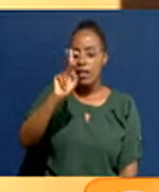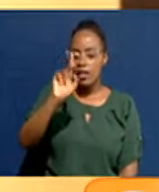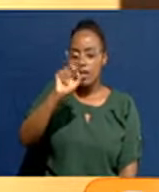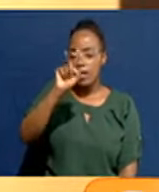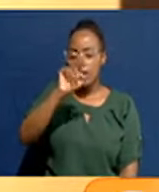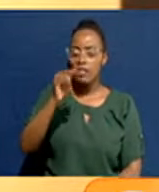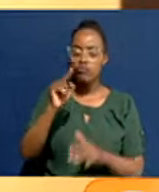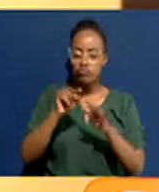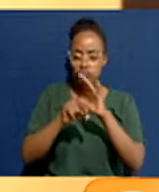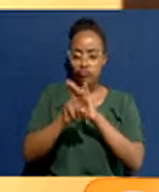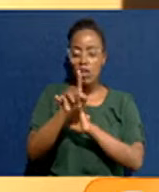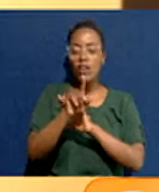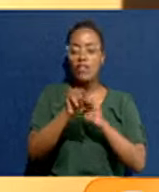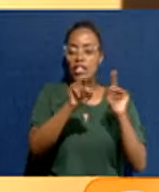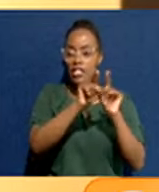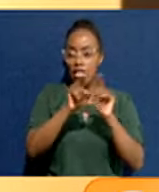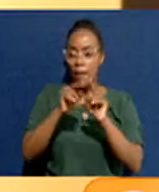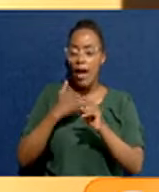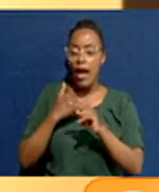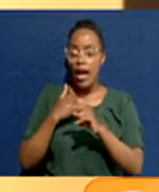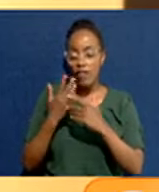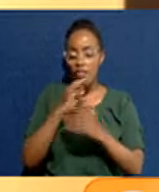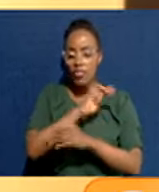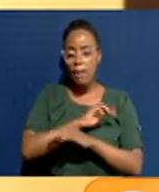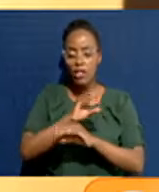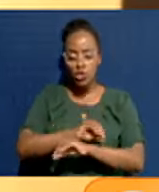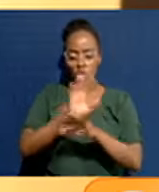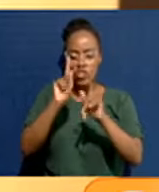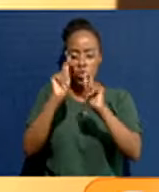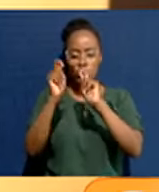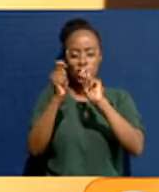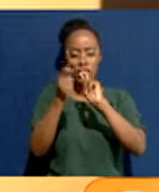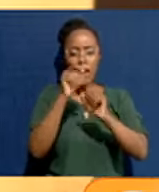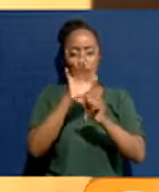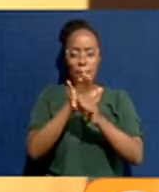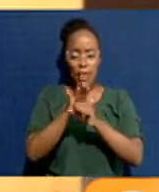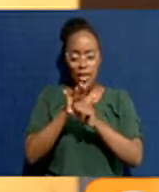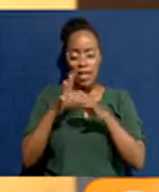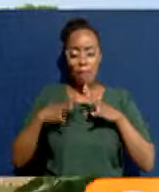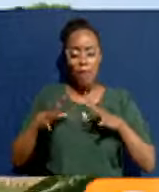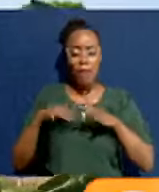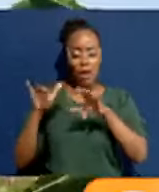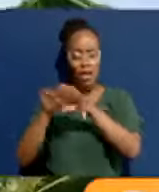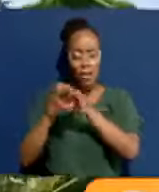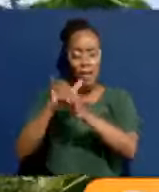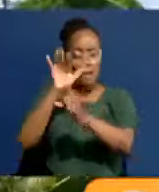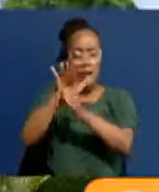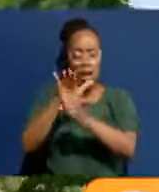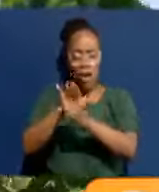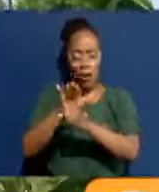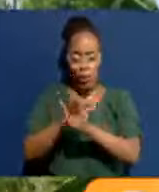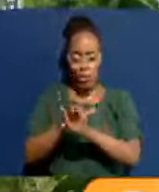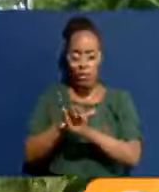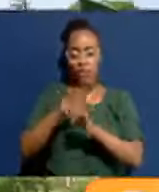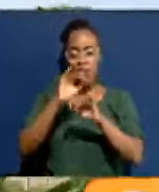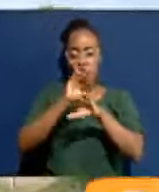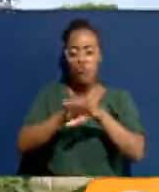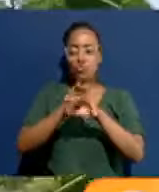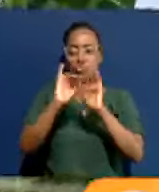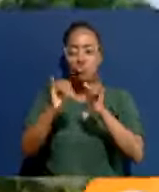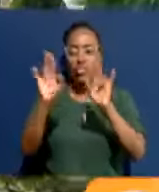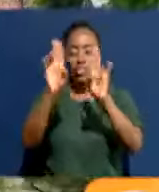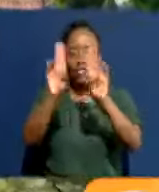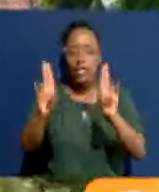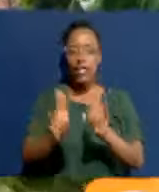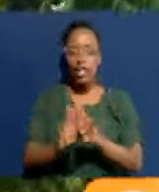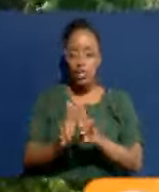in Malindi, with his mission clear to convert as many followers as possible. He set his Good News International